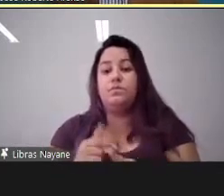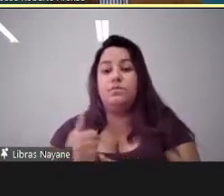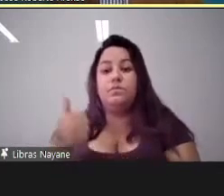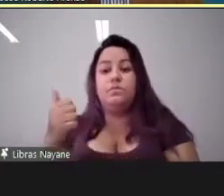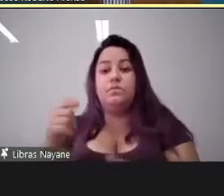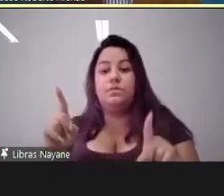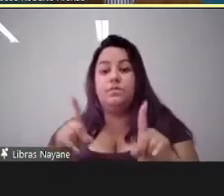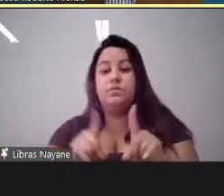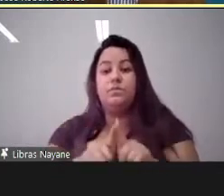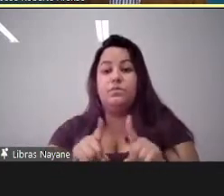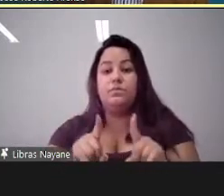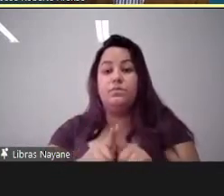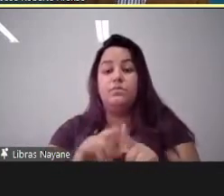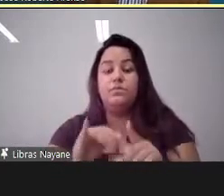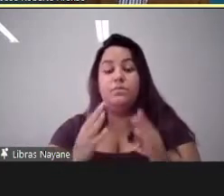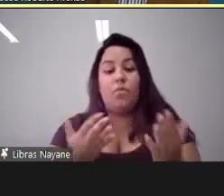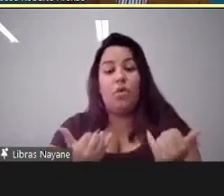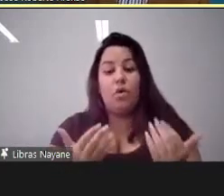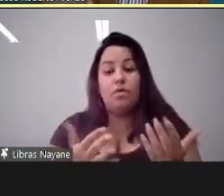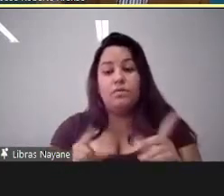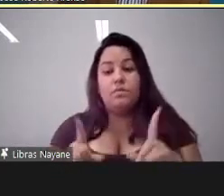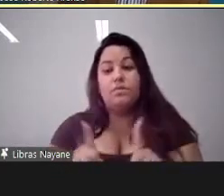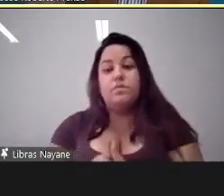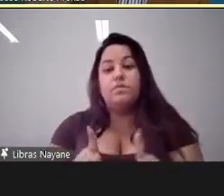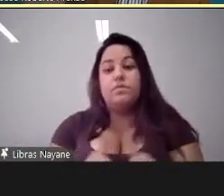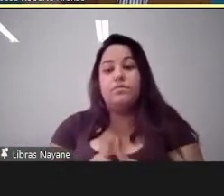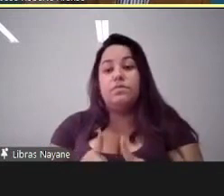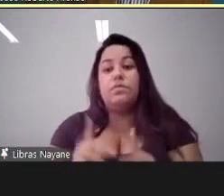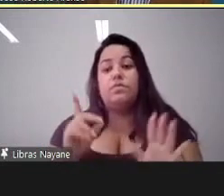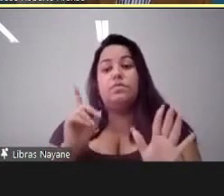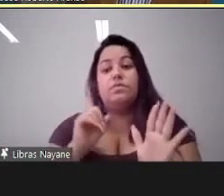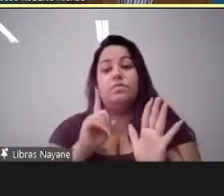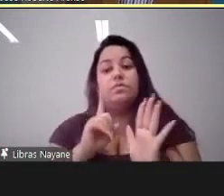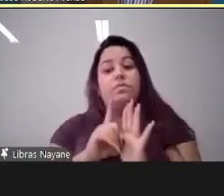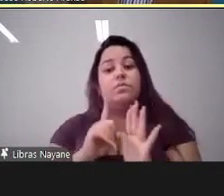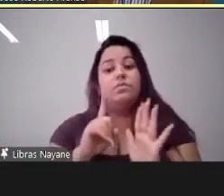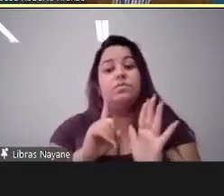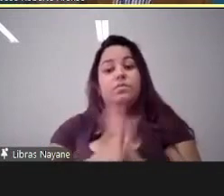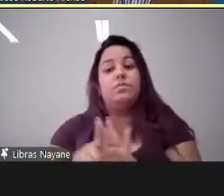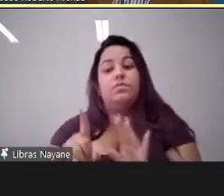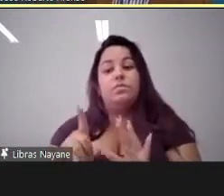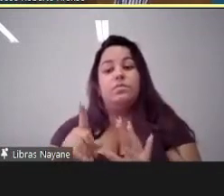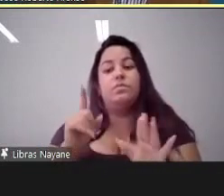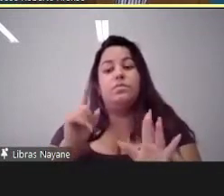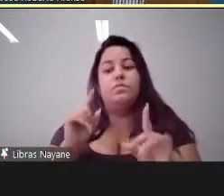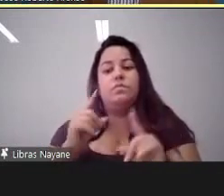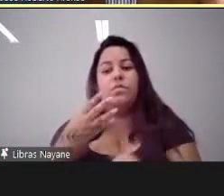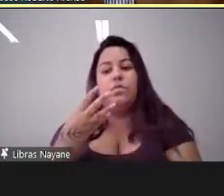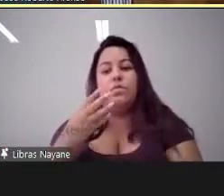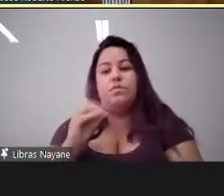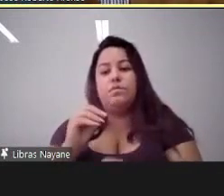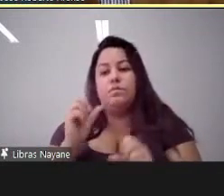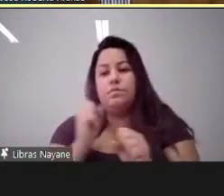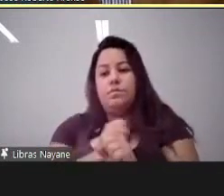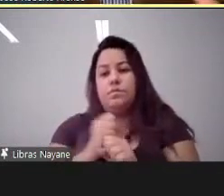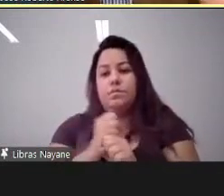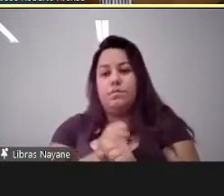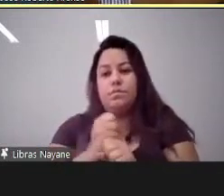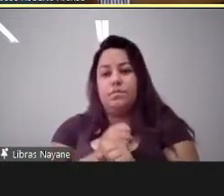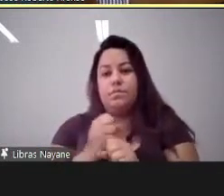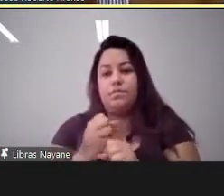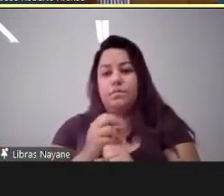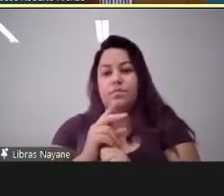half of the contribution that they should have. So when we speak about